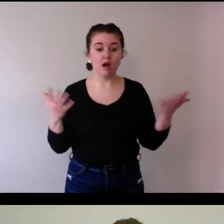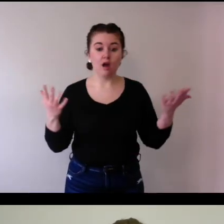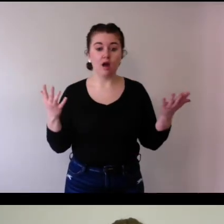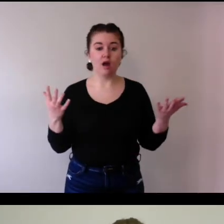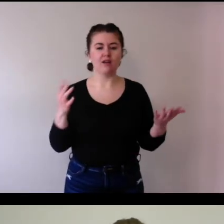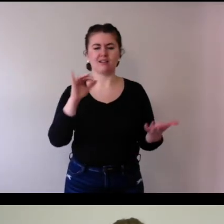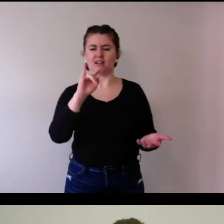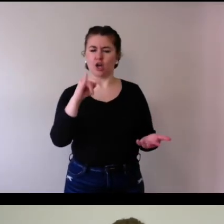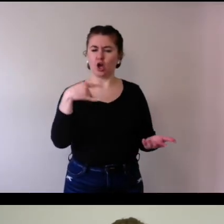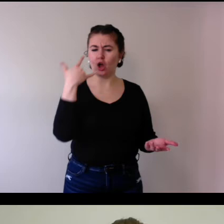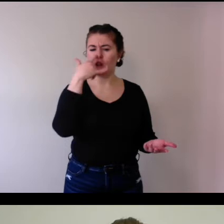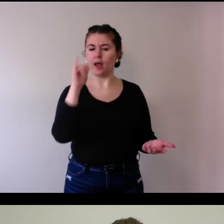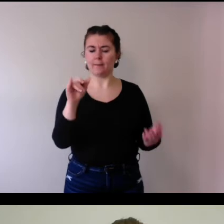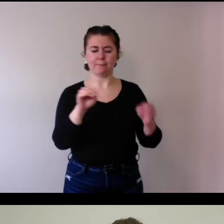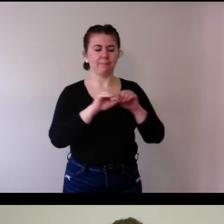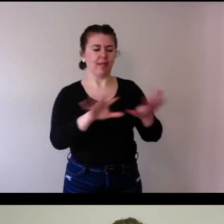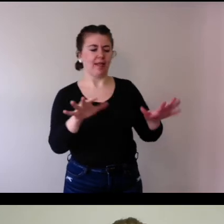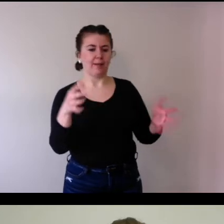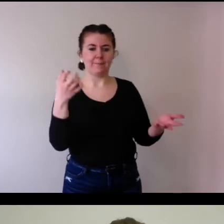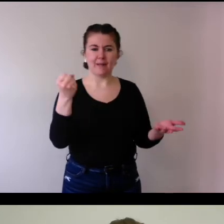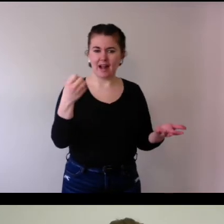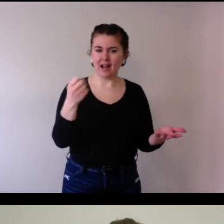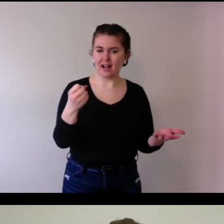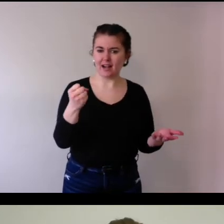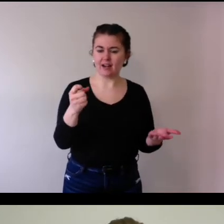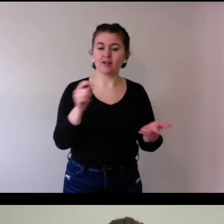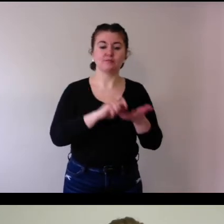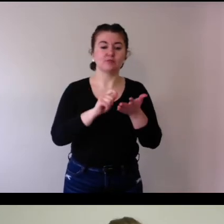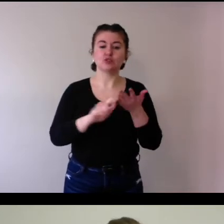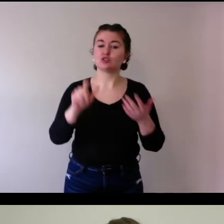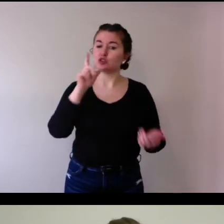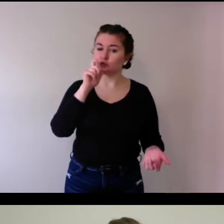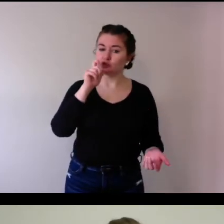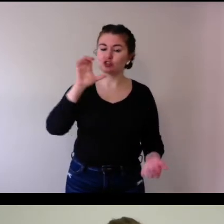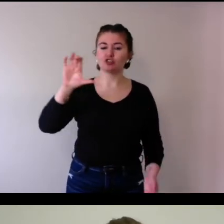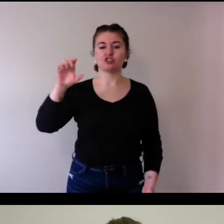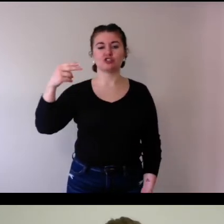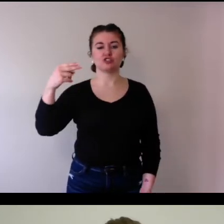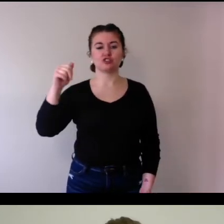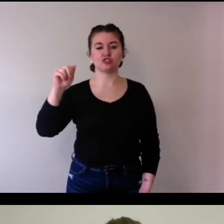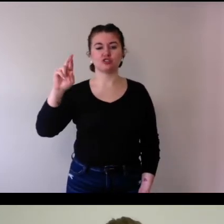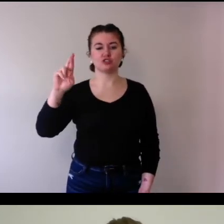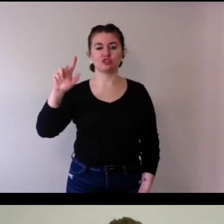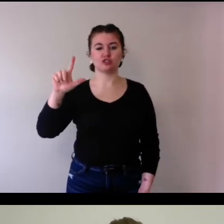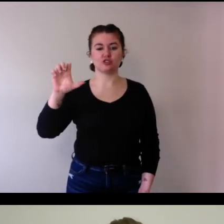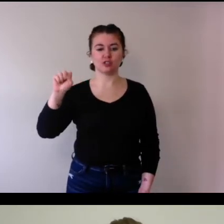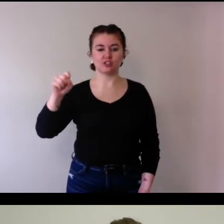called It Looked Like Spilt Milk, and it's written by Charles G. Shaw.